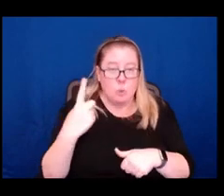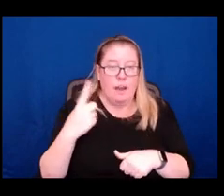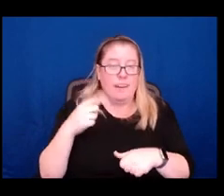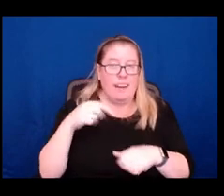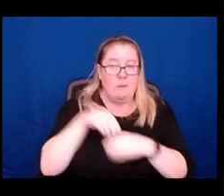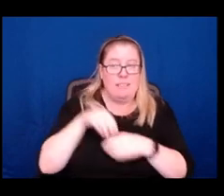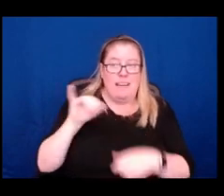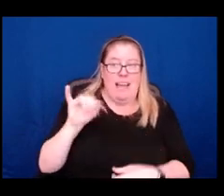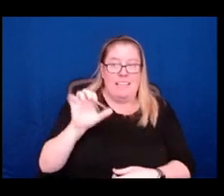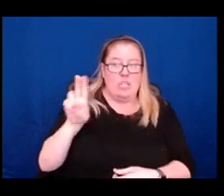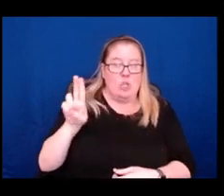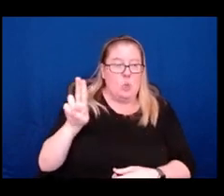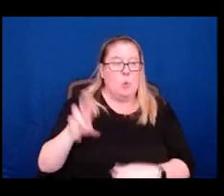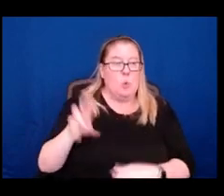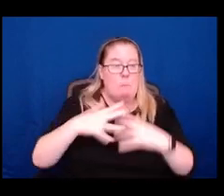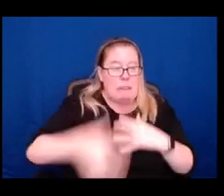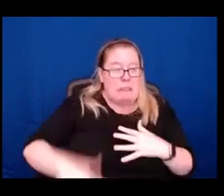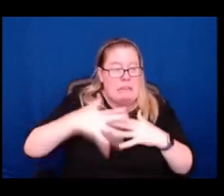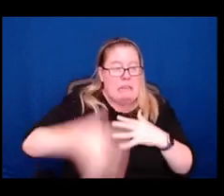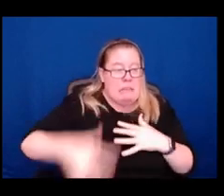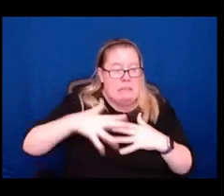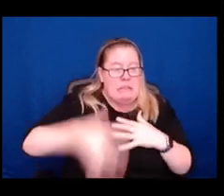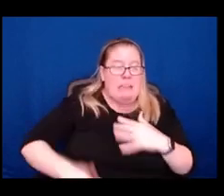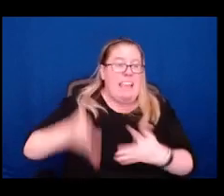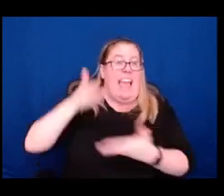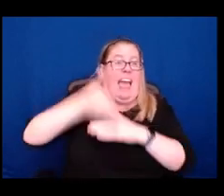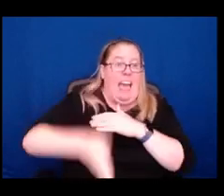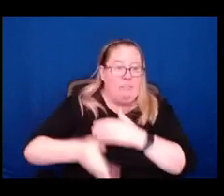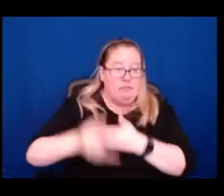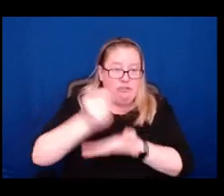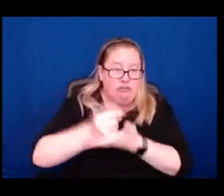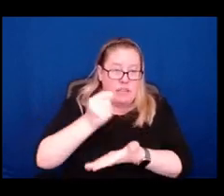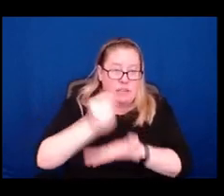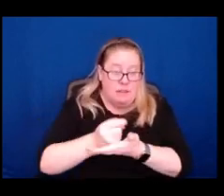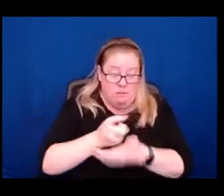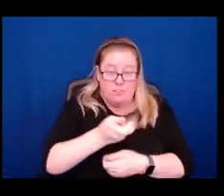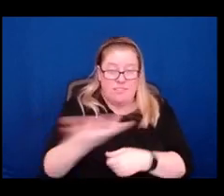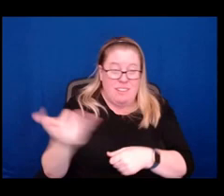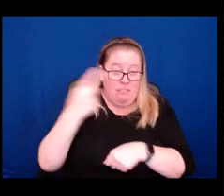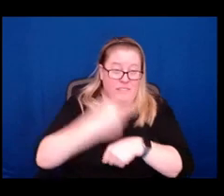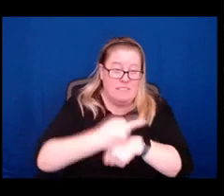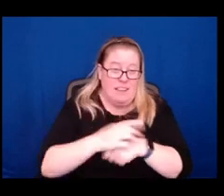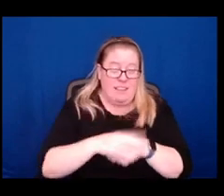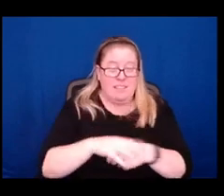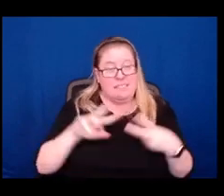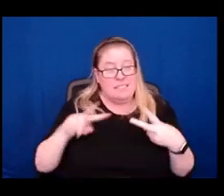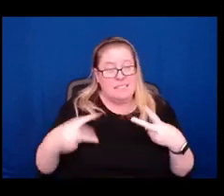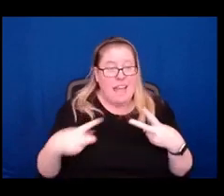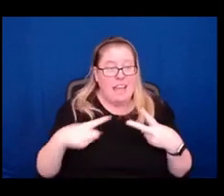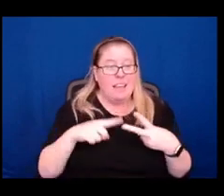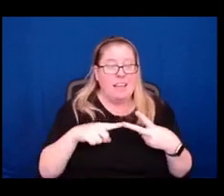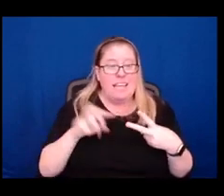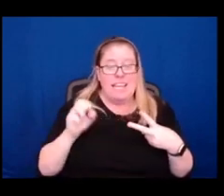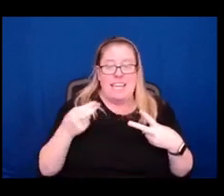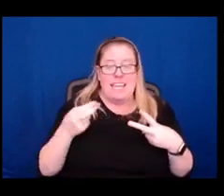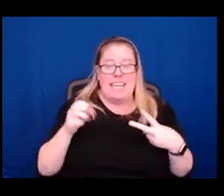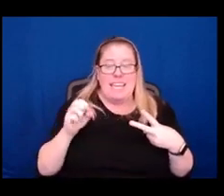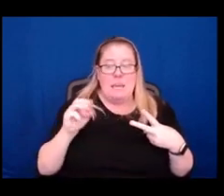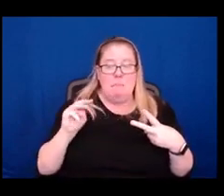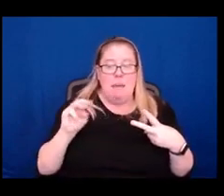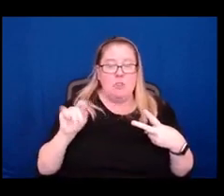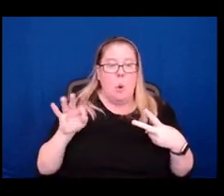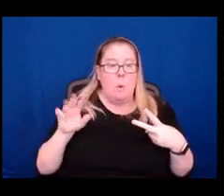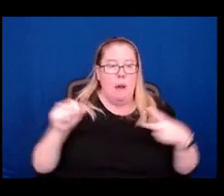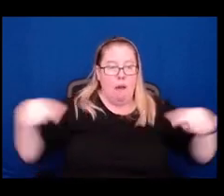one, I was in intensive care, hemorrhaging after my treatment for several days. The second one, I suffered from a